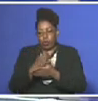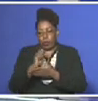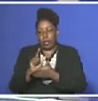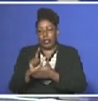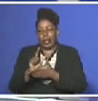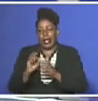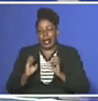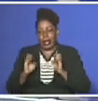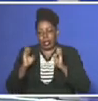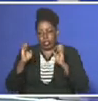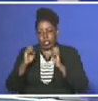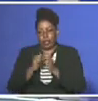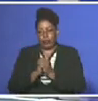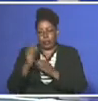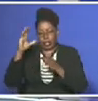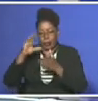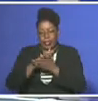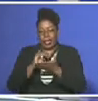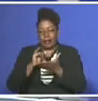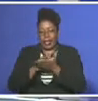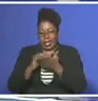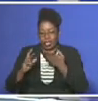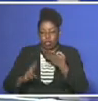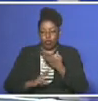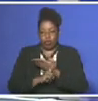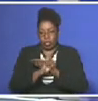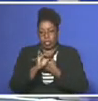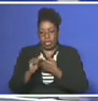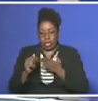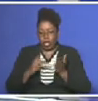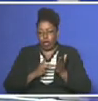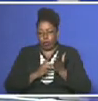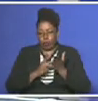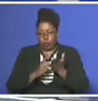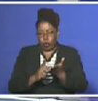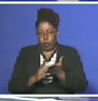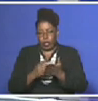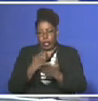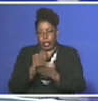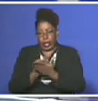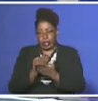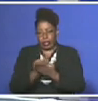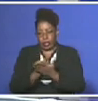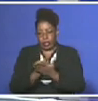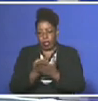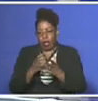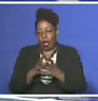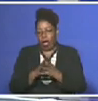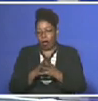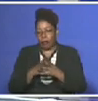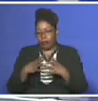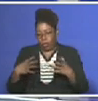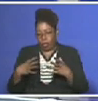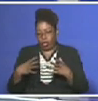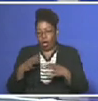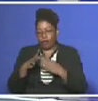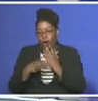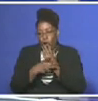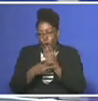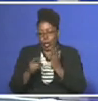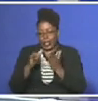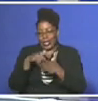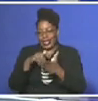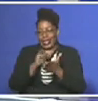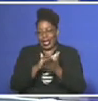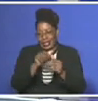Director Eric Carey believes the risky endeavor proves there weren't economically viable quantities of oil in that location.